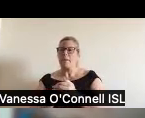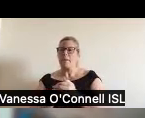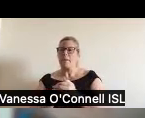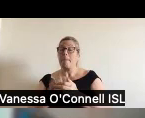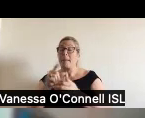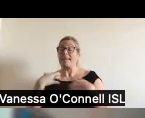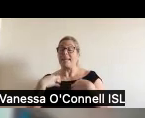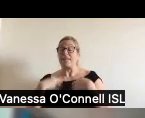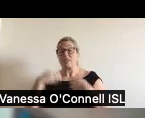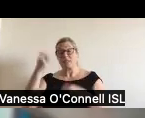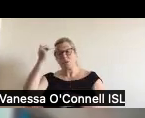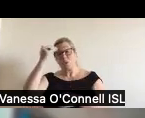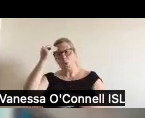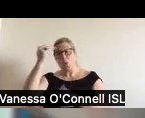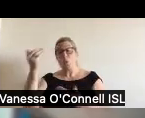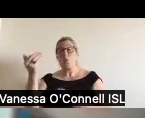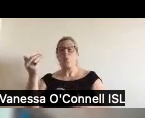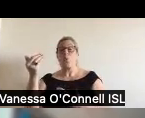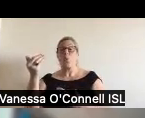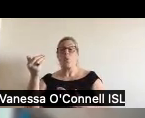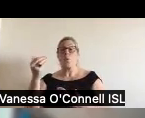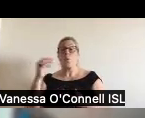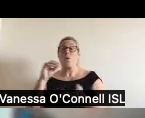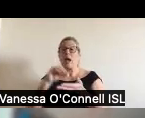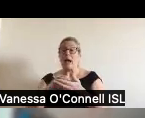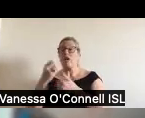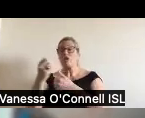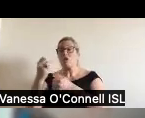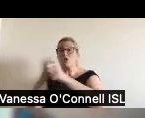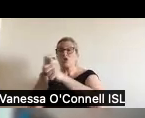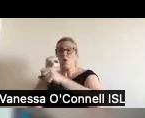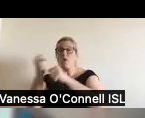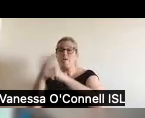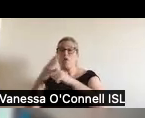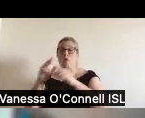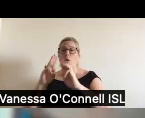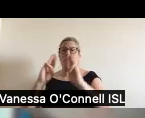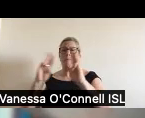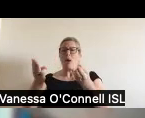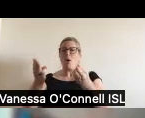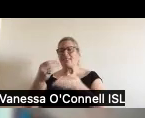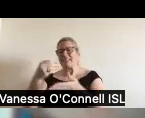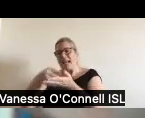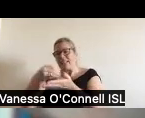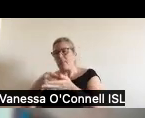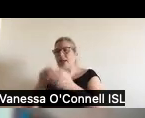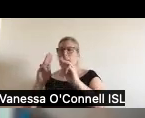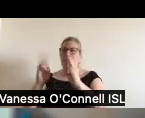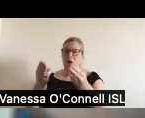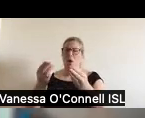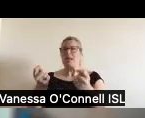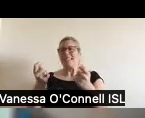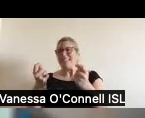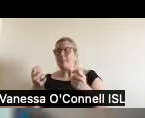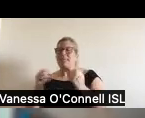to know that there is another score for power in general, which also includes economic power and which is a bit higher.